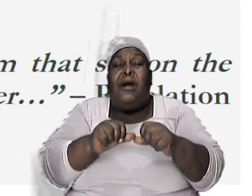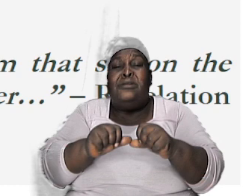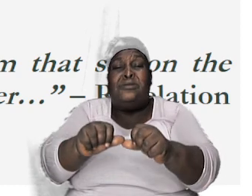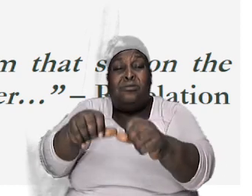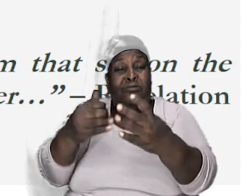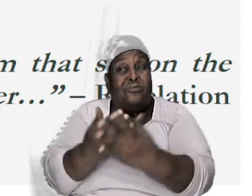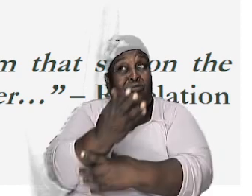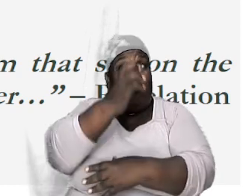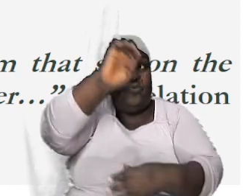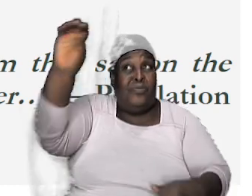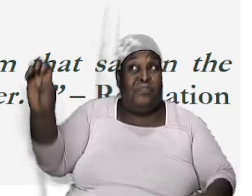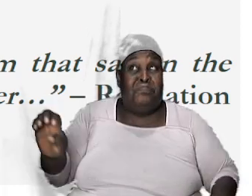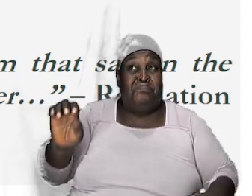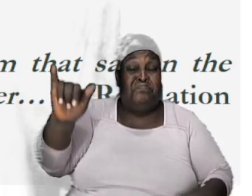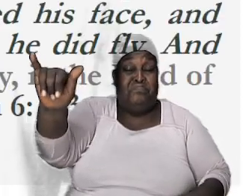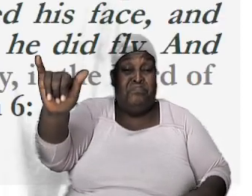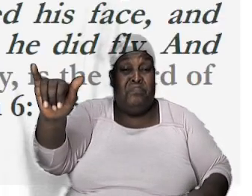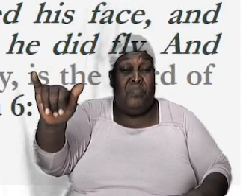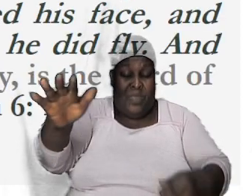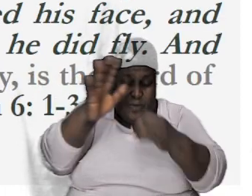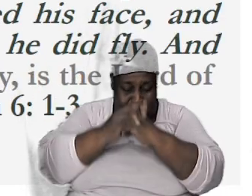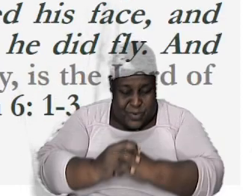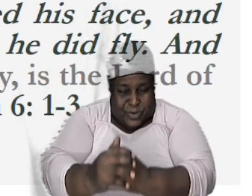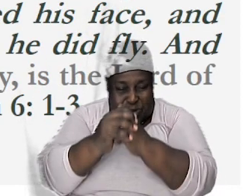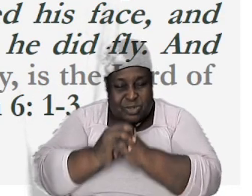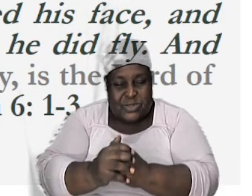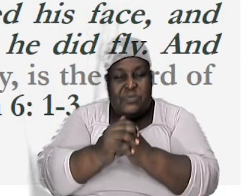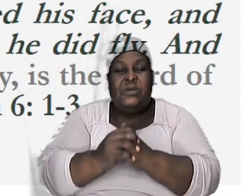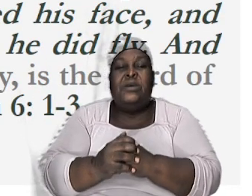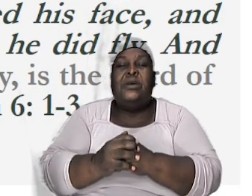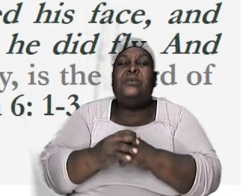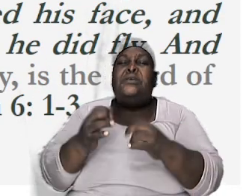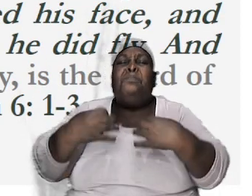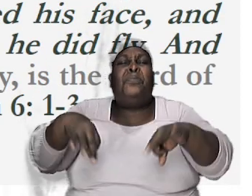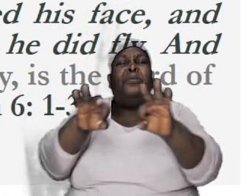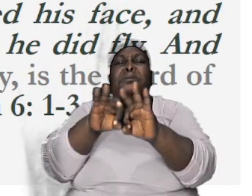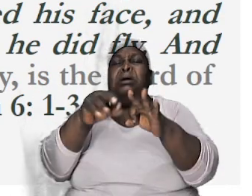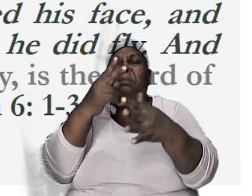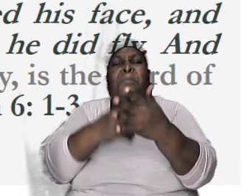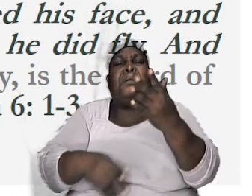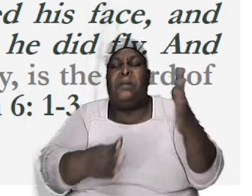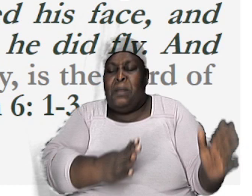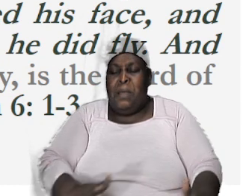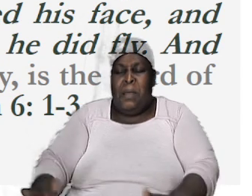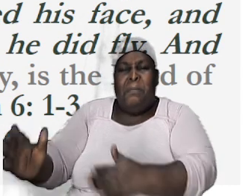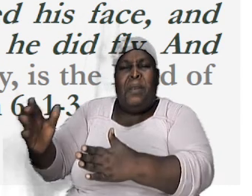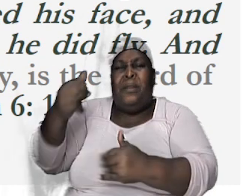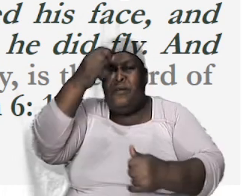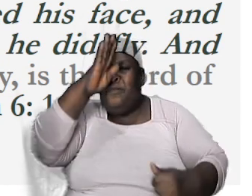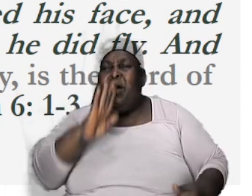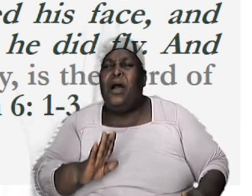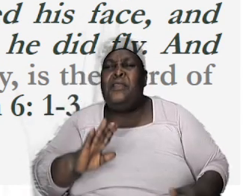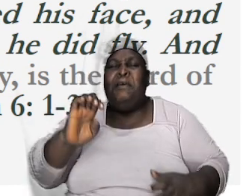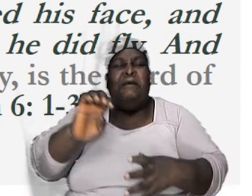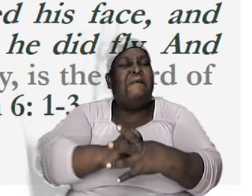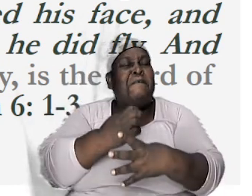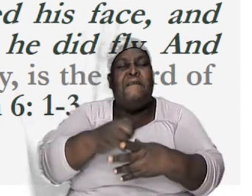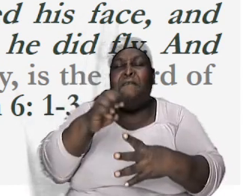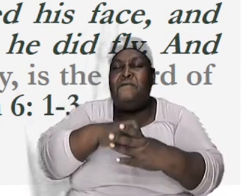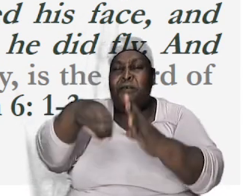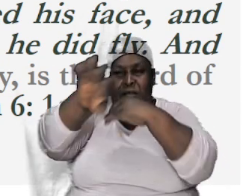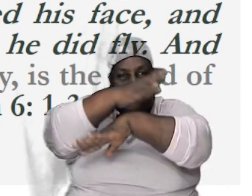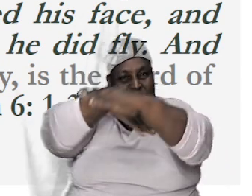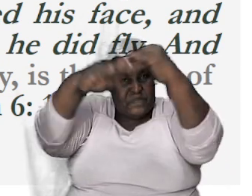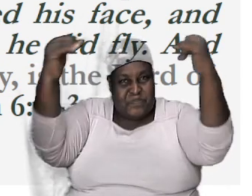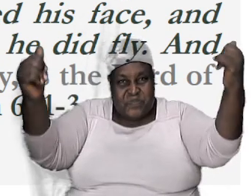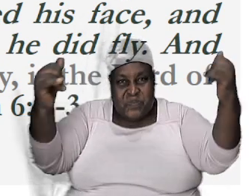Thirdly, worship is a vital part of the plan of God, even in heaven. So the prophet Isaiah said